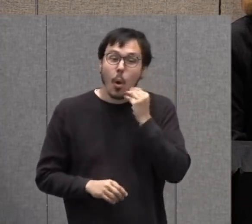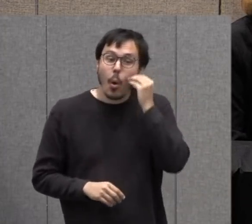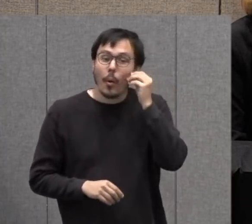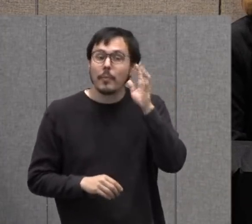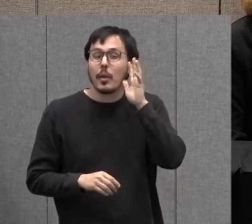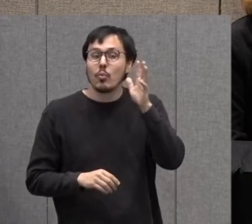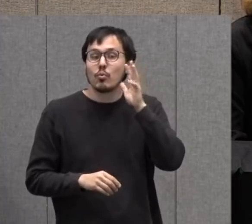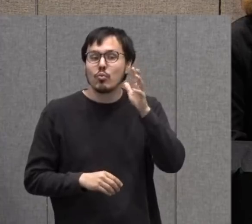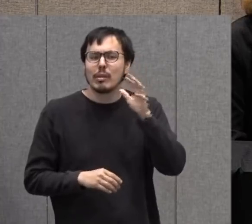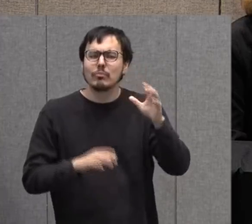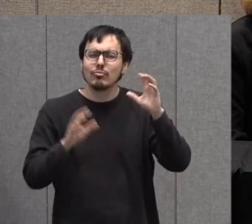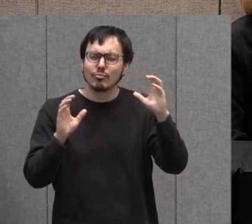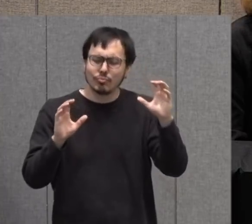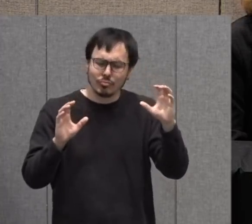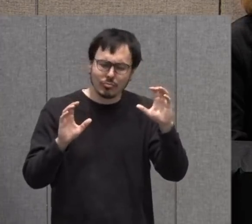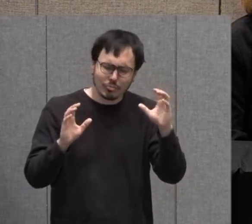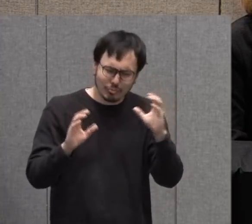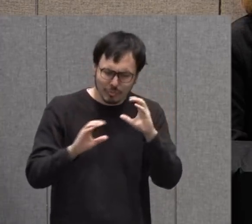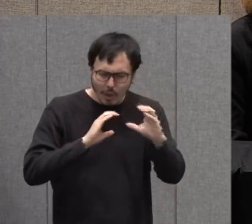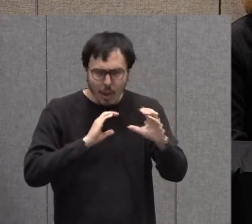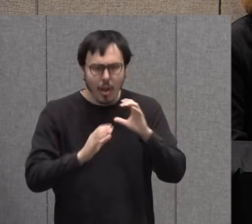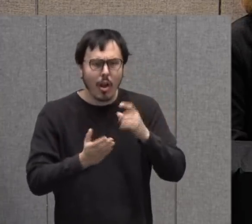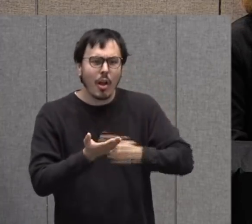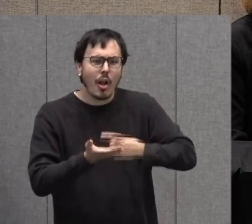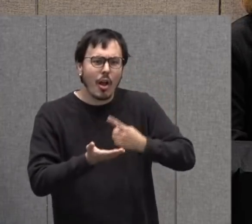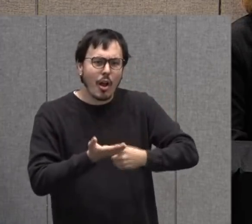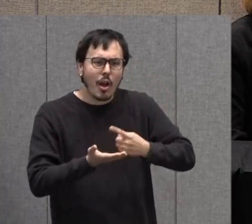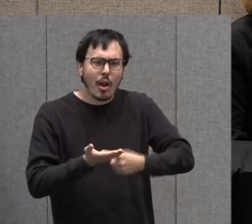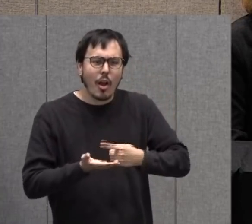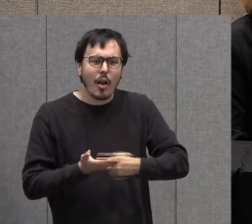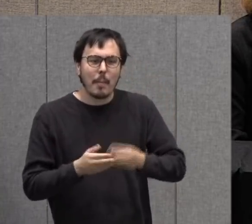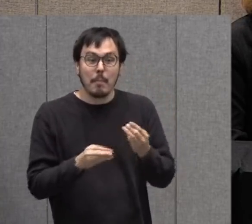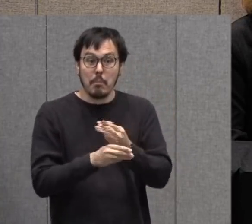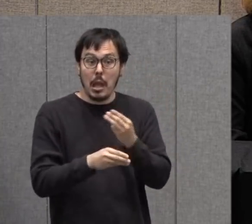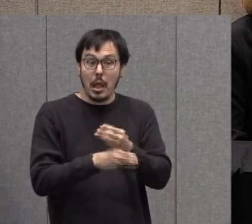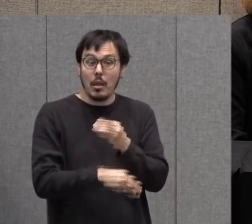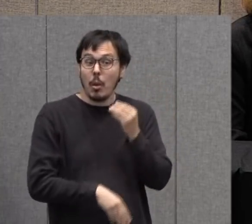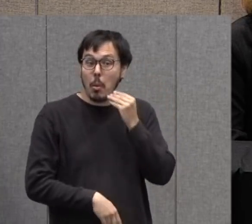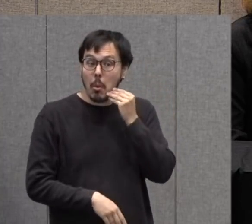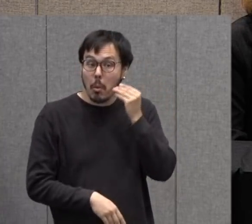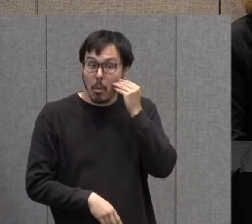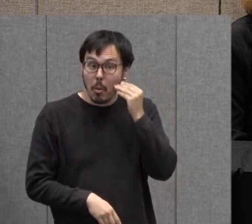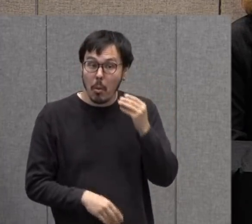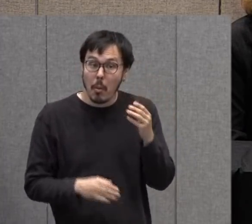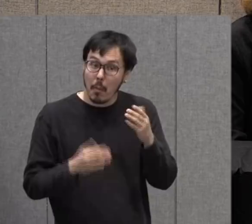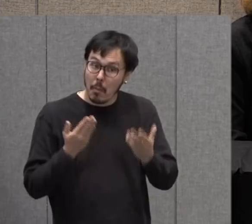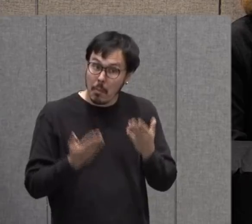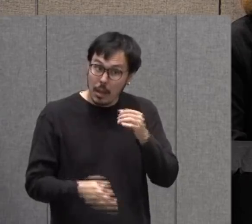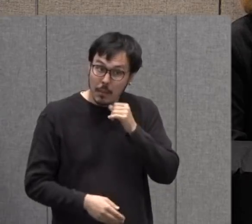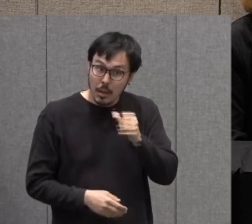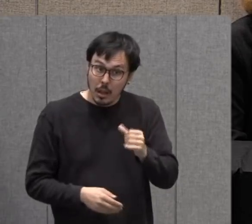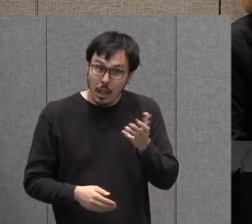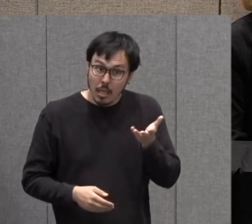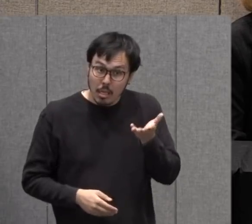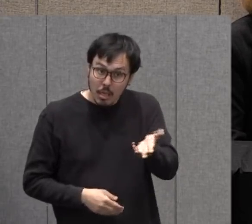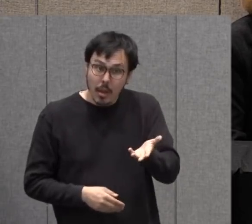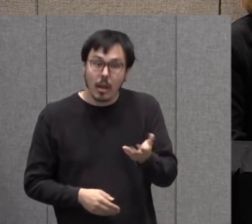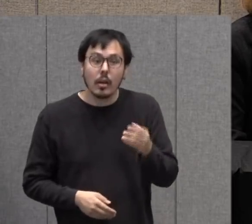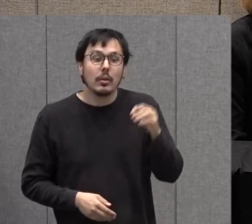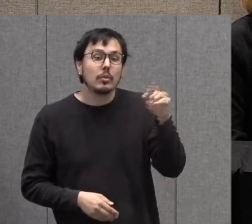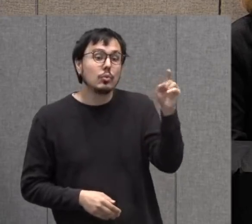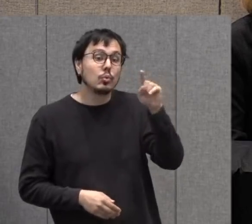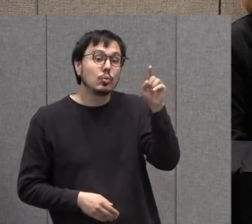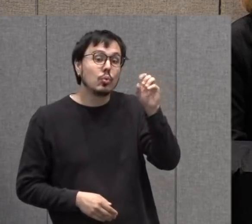these conversations with you. If you don't have anyone at home, maybe you can do a Zoom call or a Google